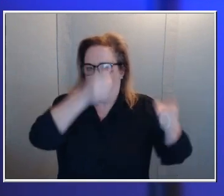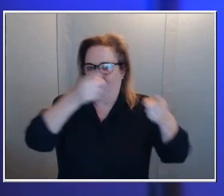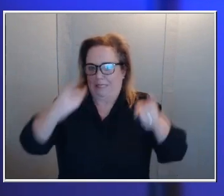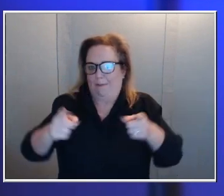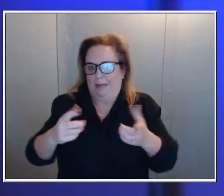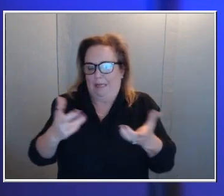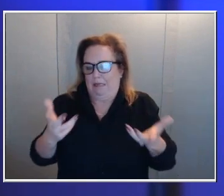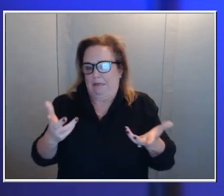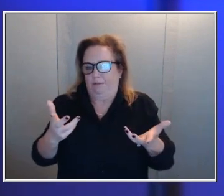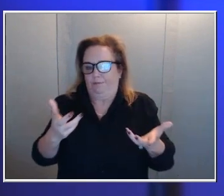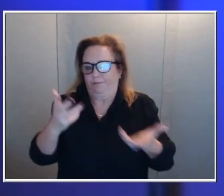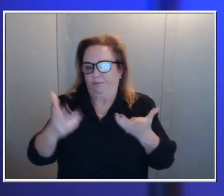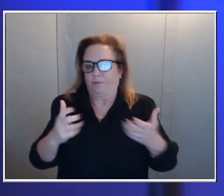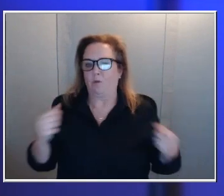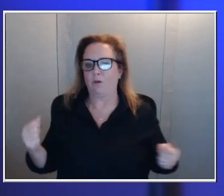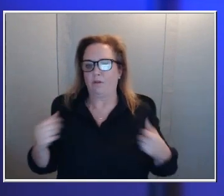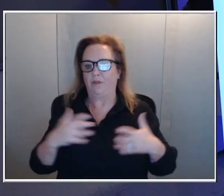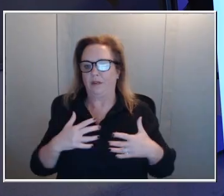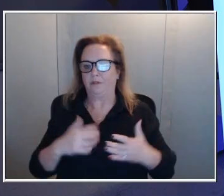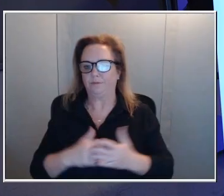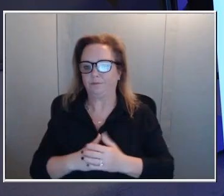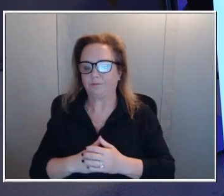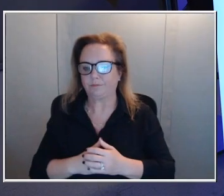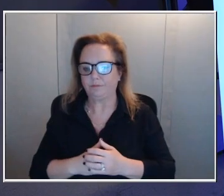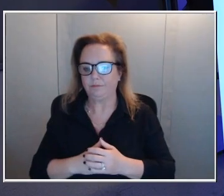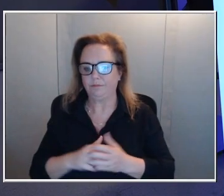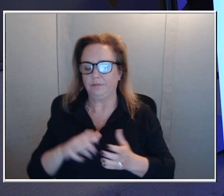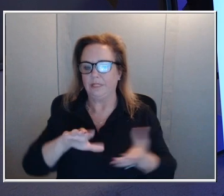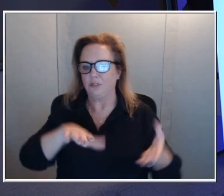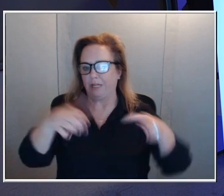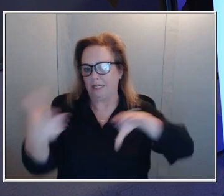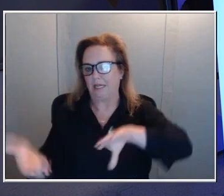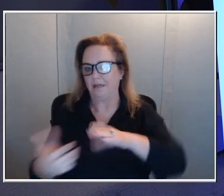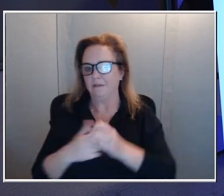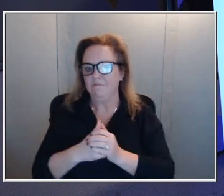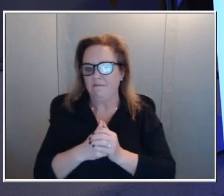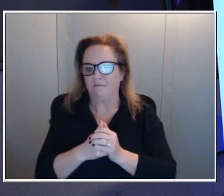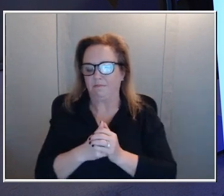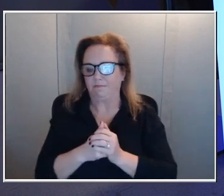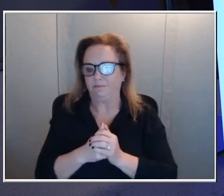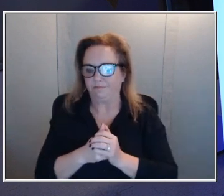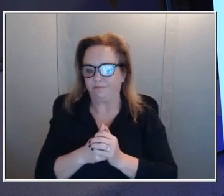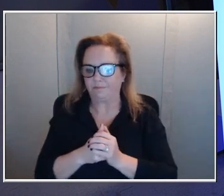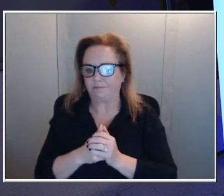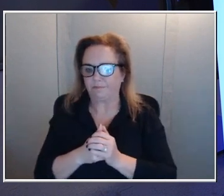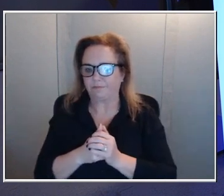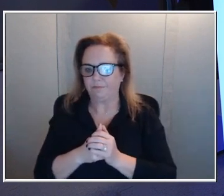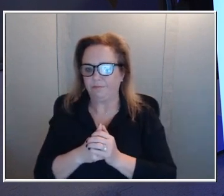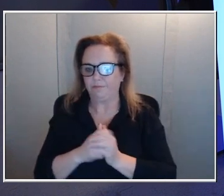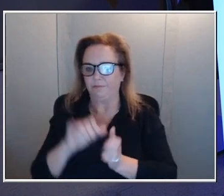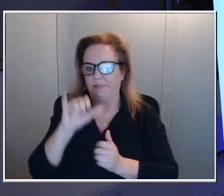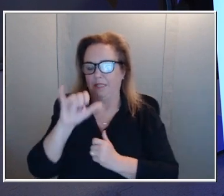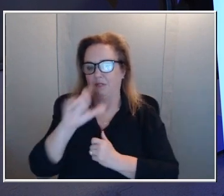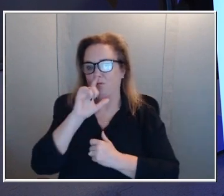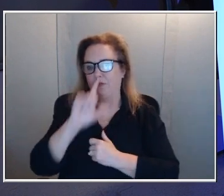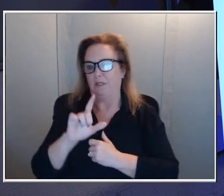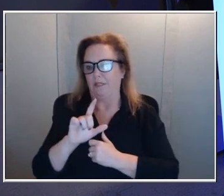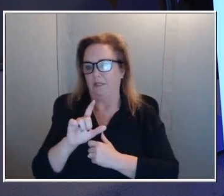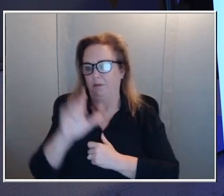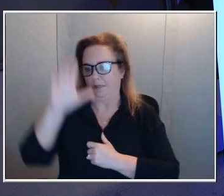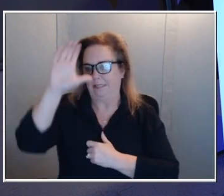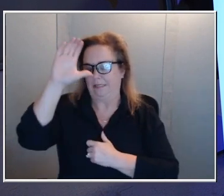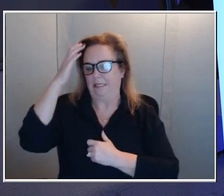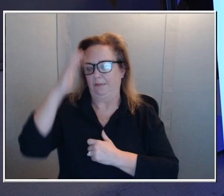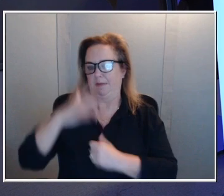happened. What were your fears? Were you thinking that I had lost her? You thought you lost her? Yeah. I mean, that's really what it looked like and what it felt